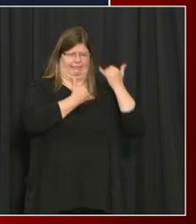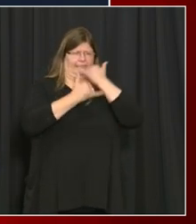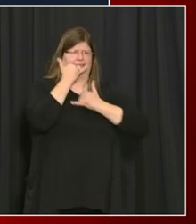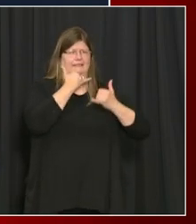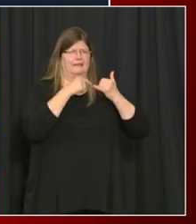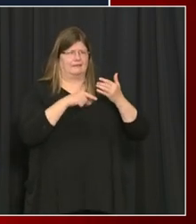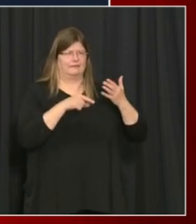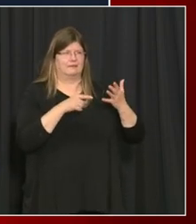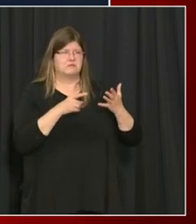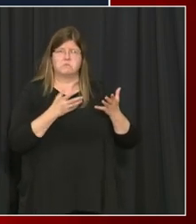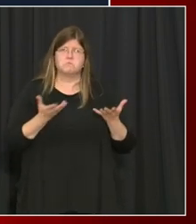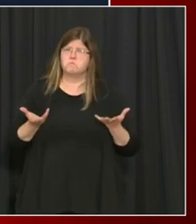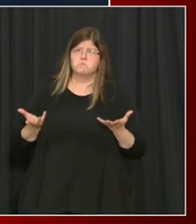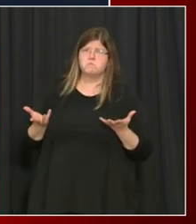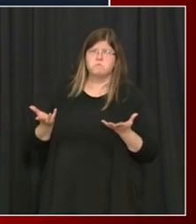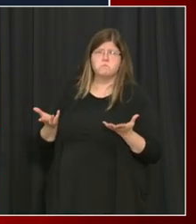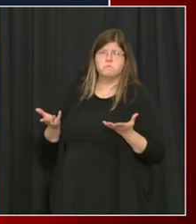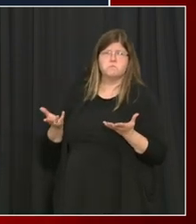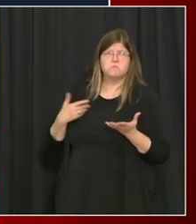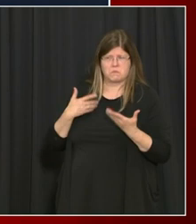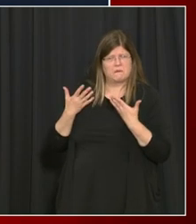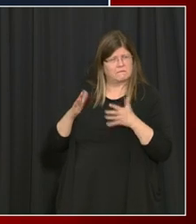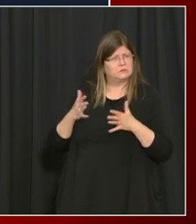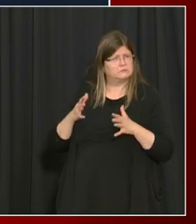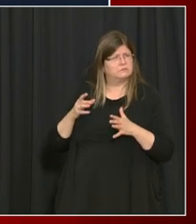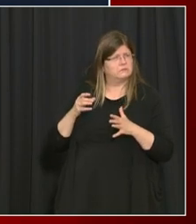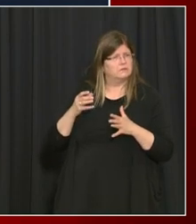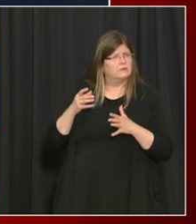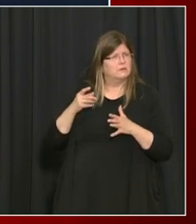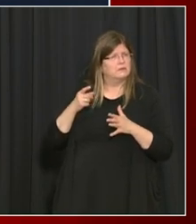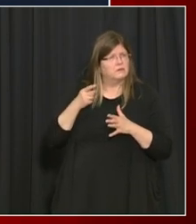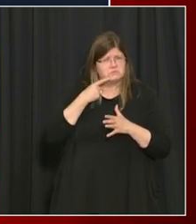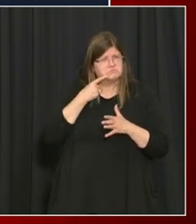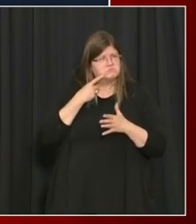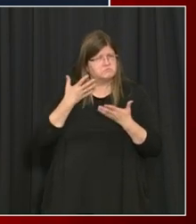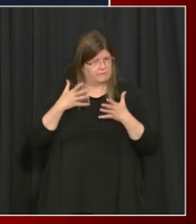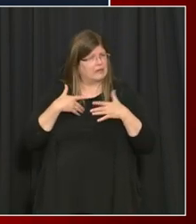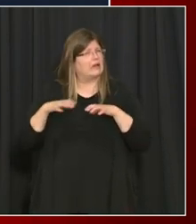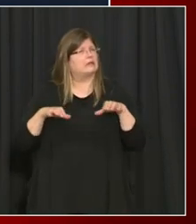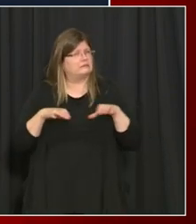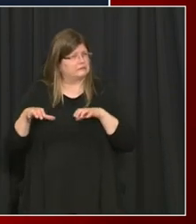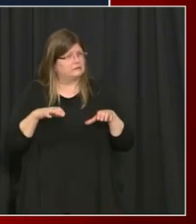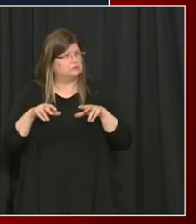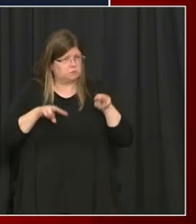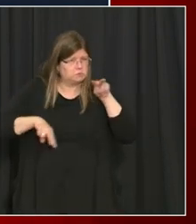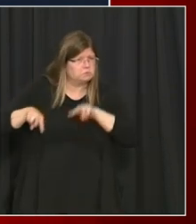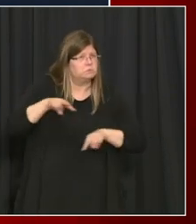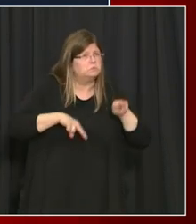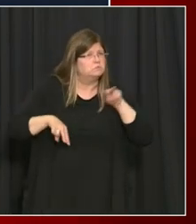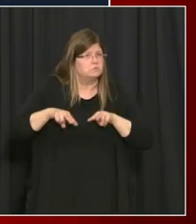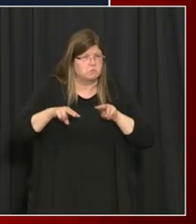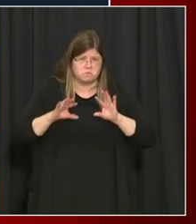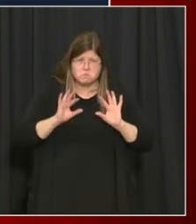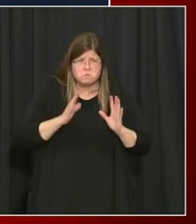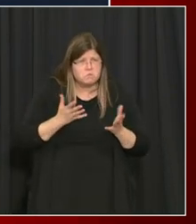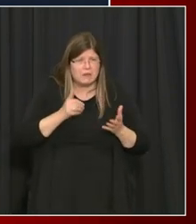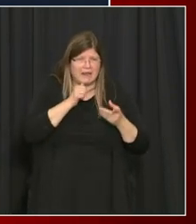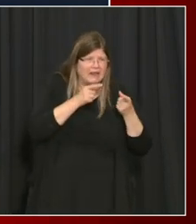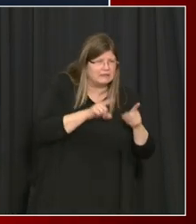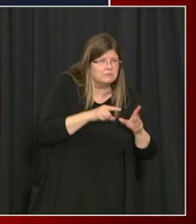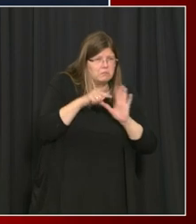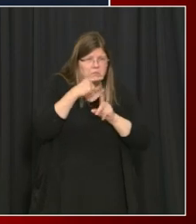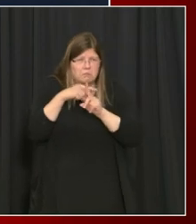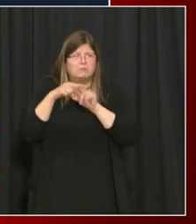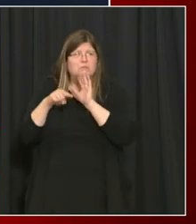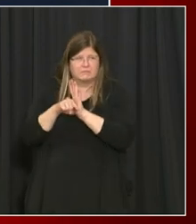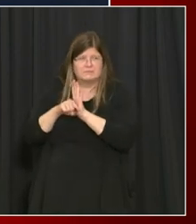Falchecchio about it yesterday. You had done apparently a look-see into whether or not that was happening with those machines? Yes, so we